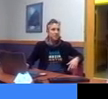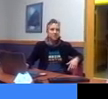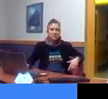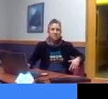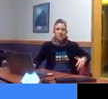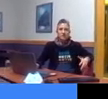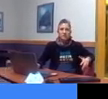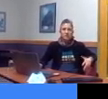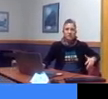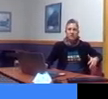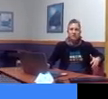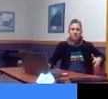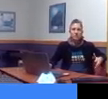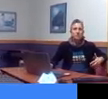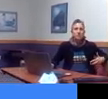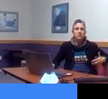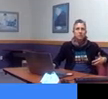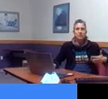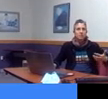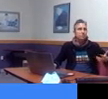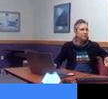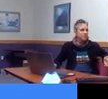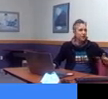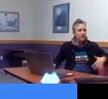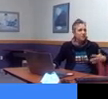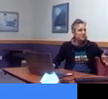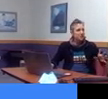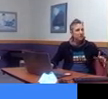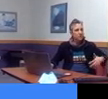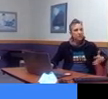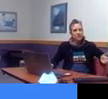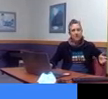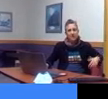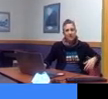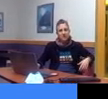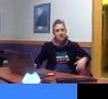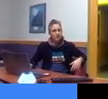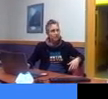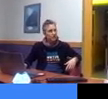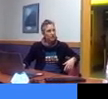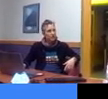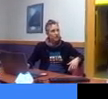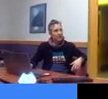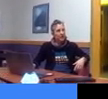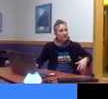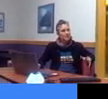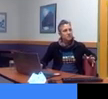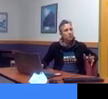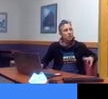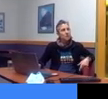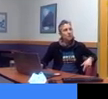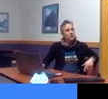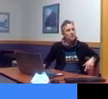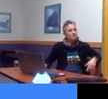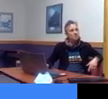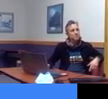it's not as specific to like preventing unplanned pregnancies, et cetera, whereas that used to be sort of like the line. And this is